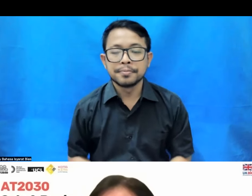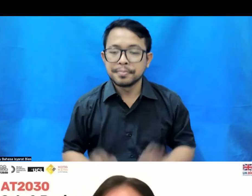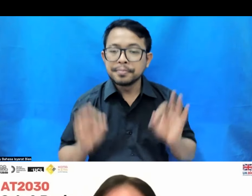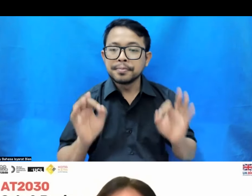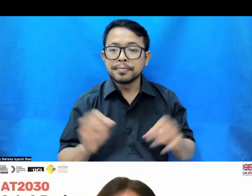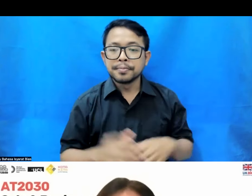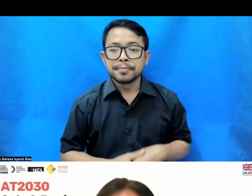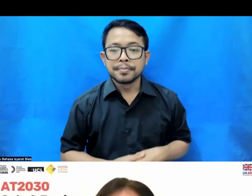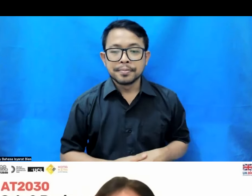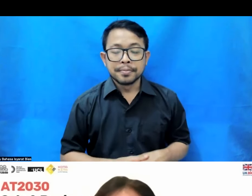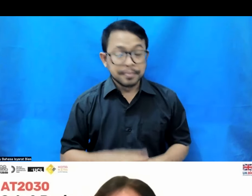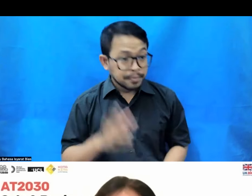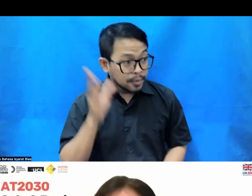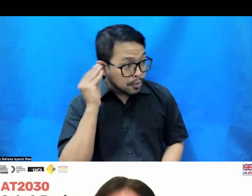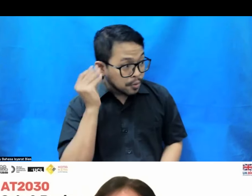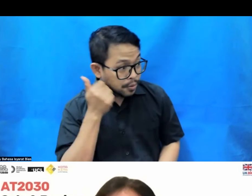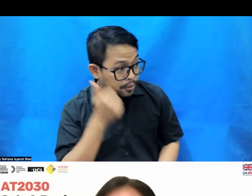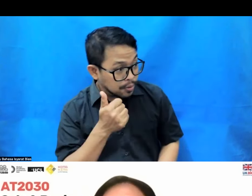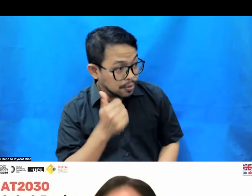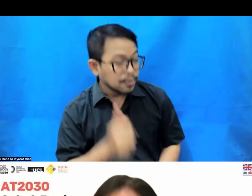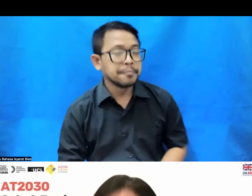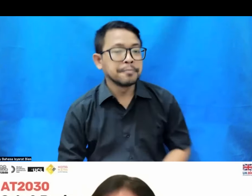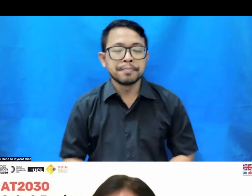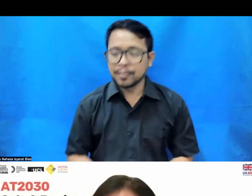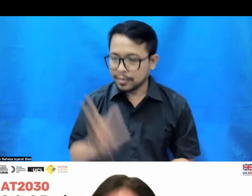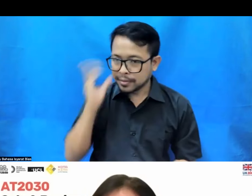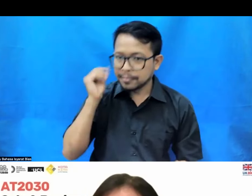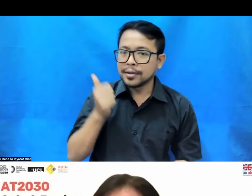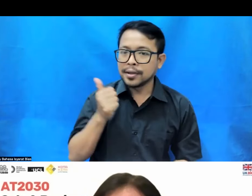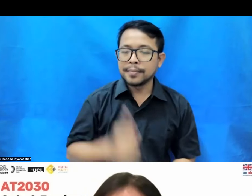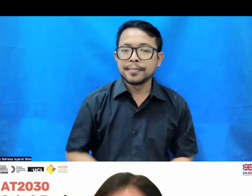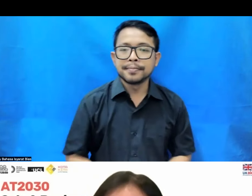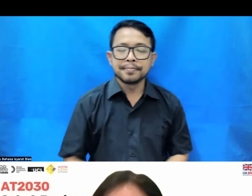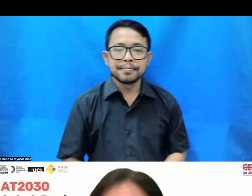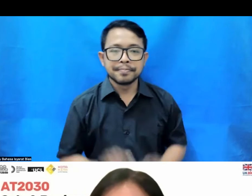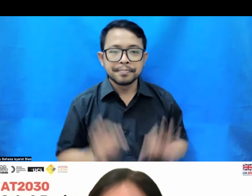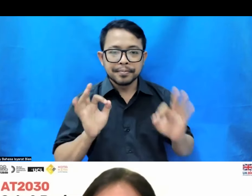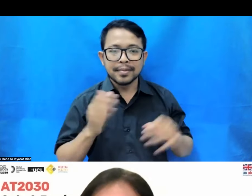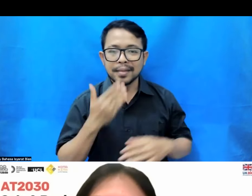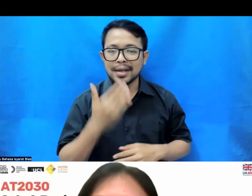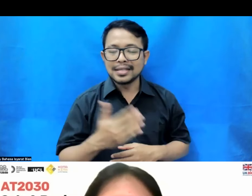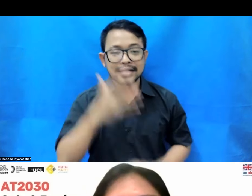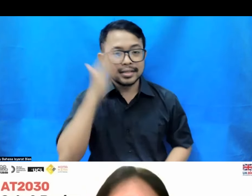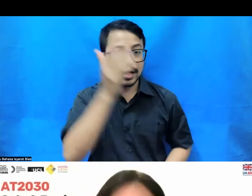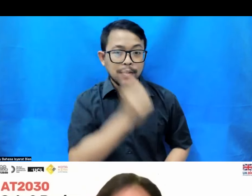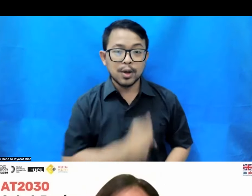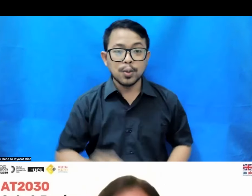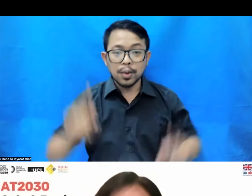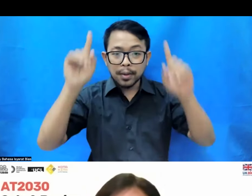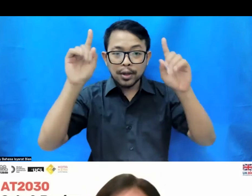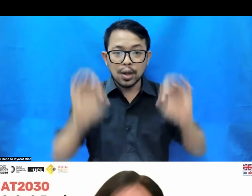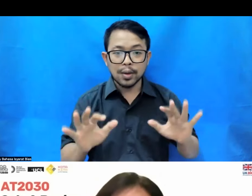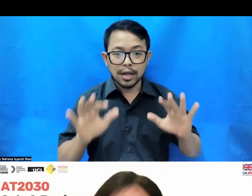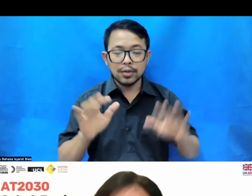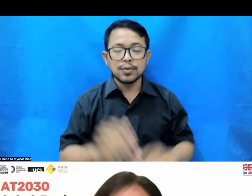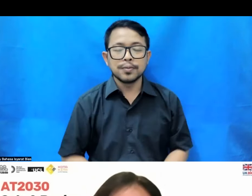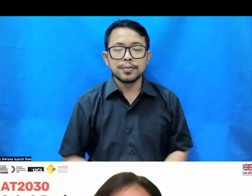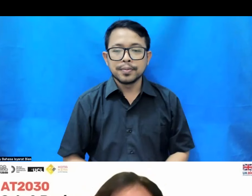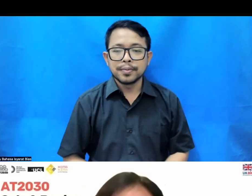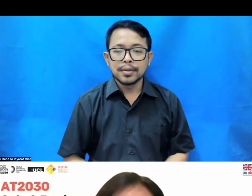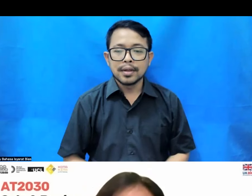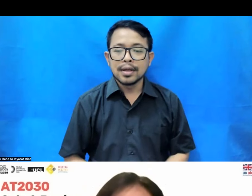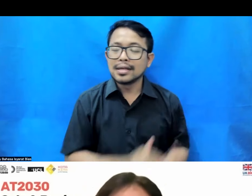Yes, thank you. Go ahead. Can you hear me? Yes. Right. Thank you. May peace be upon you